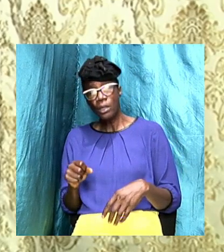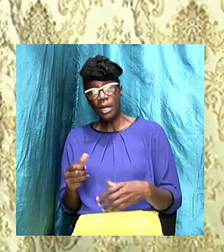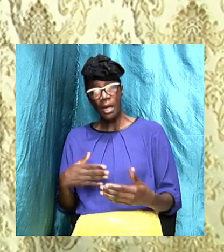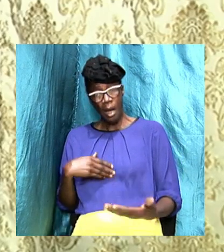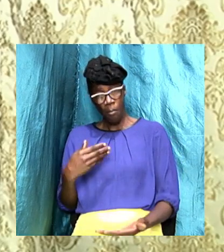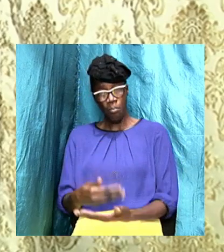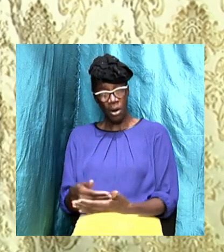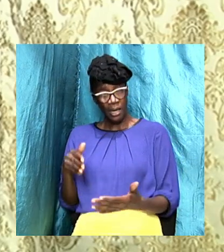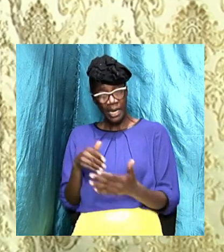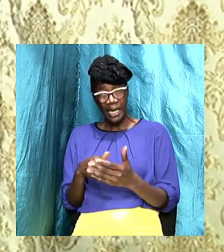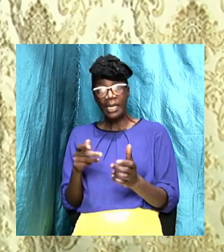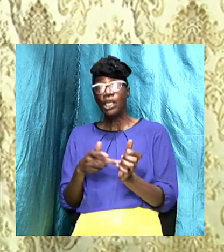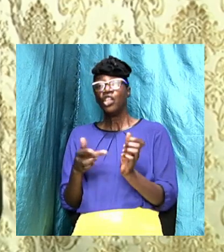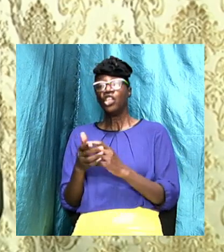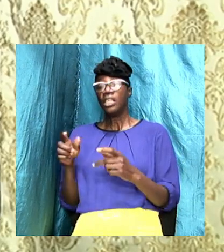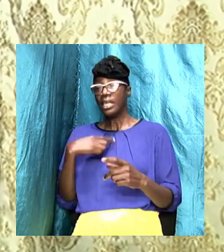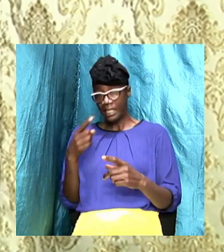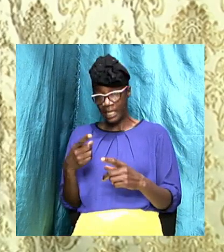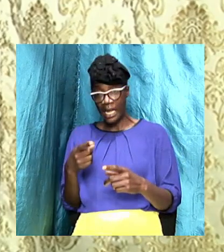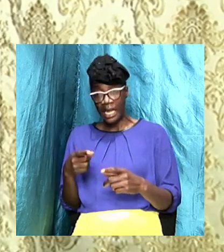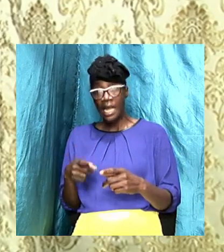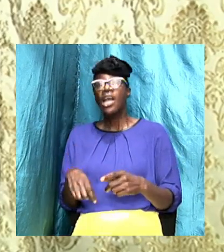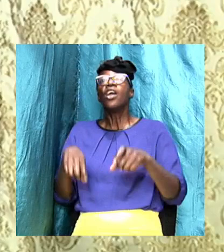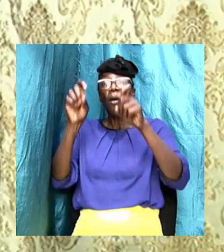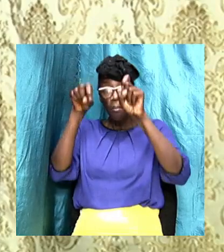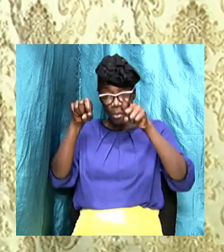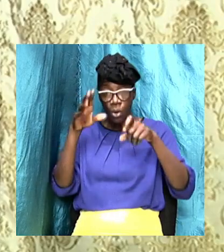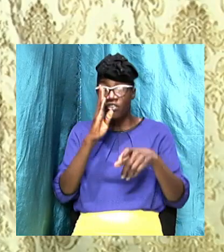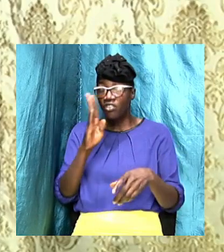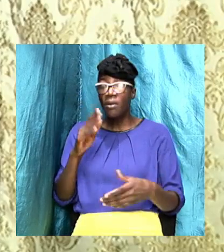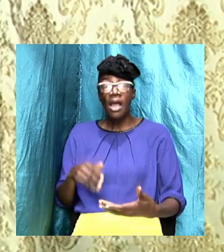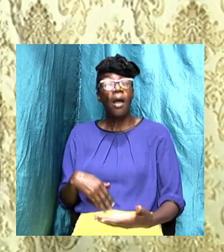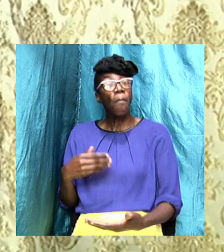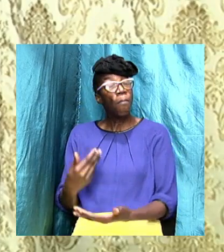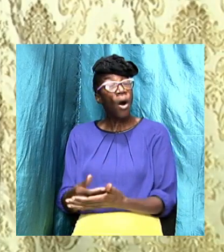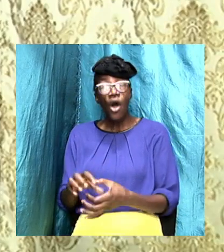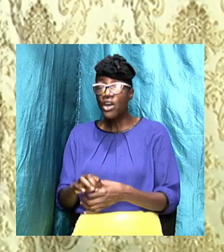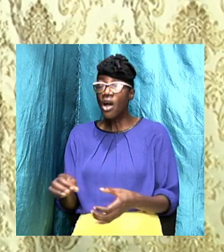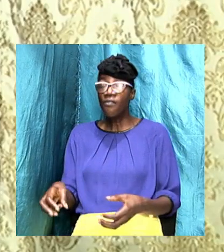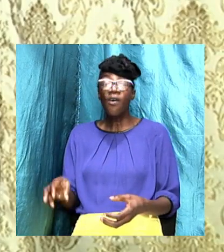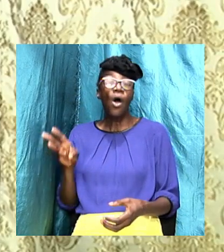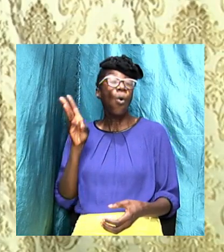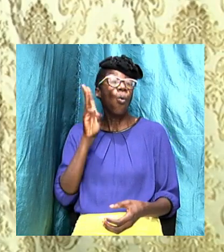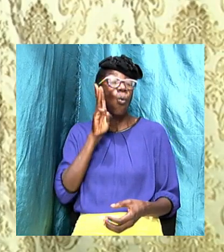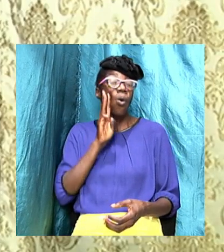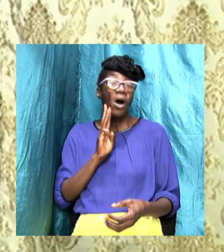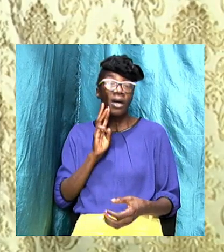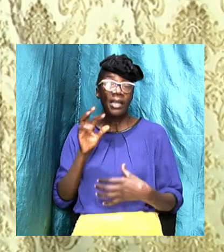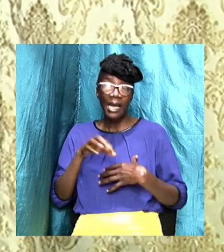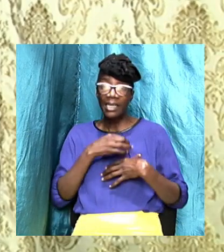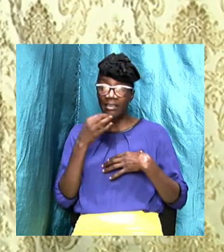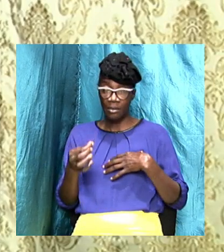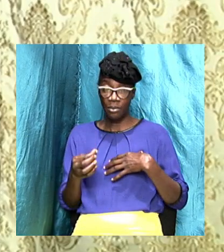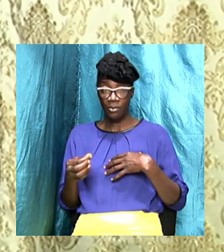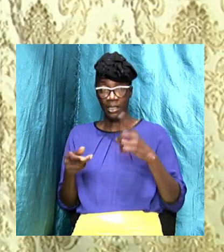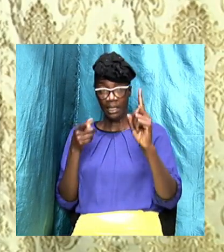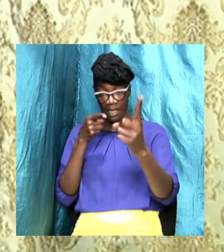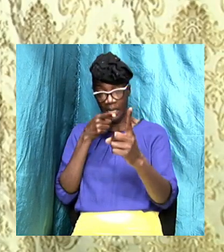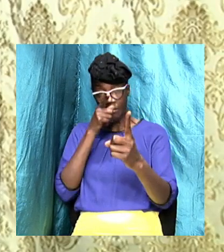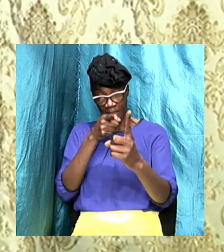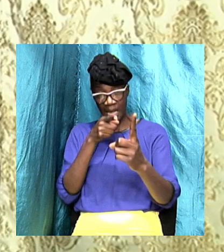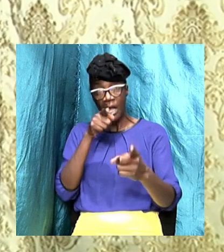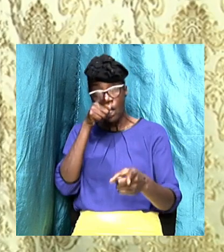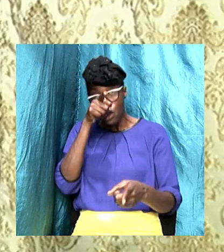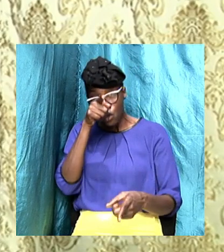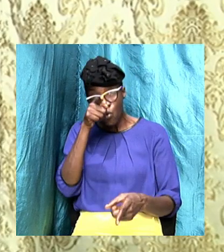born again?" And Jesus said, "Look here, you must be born of the water and of the Spirit. I say unto you, you